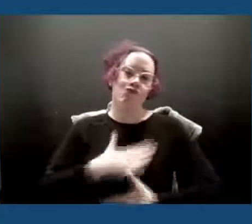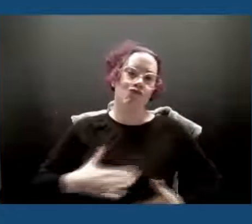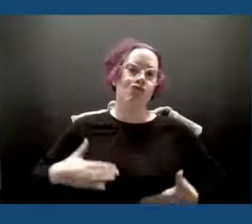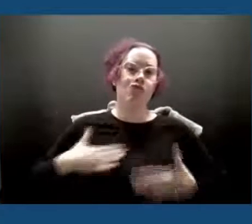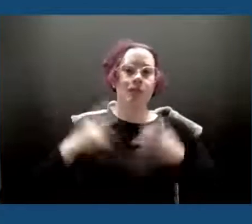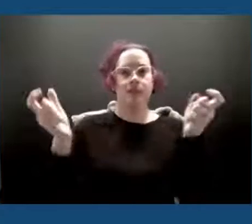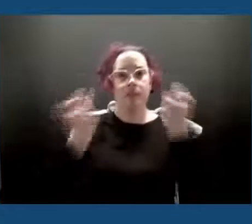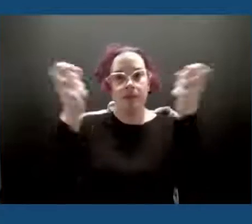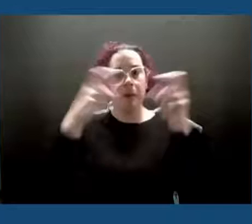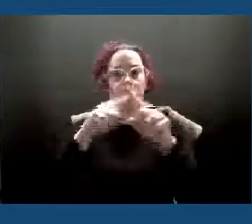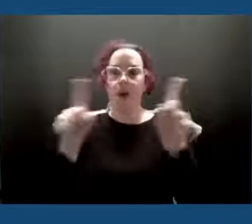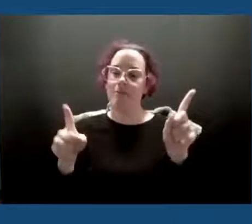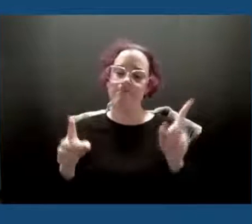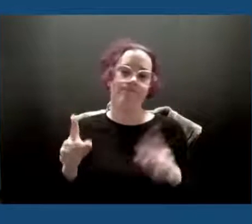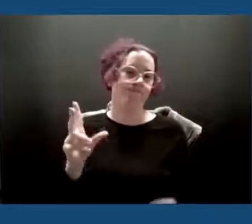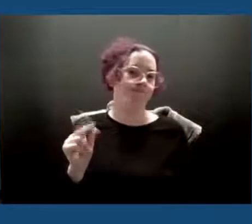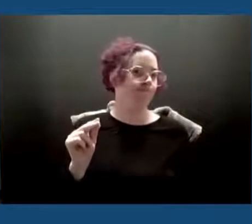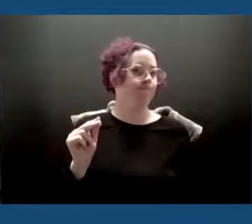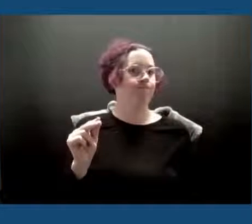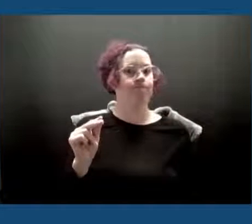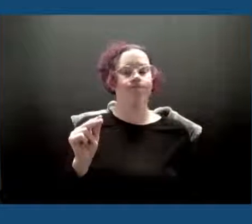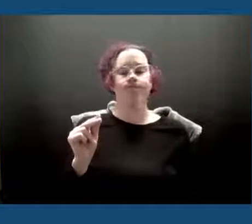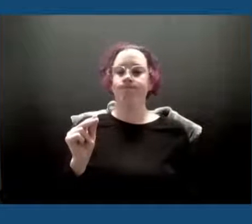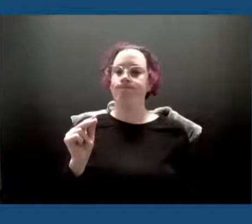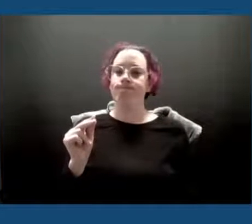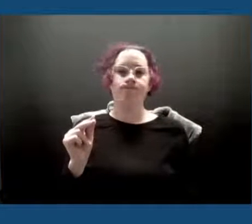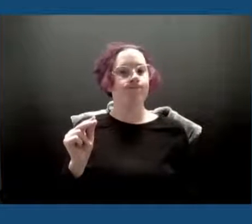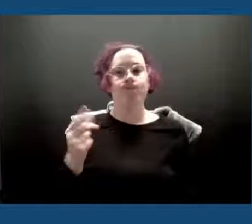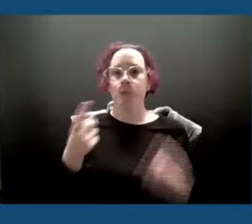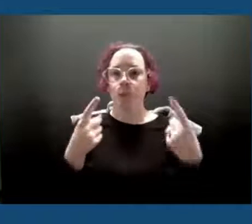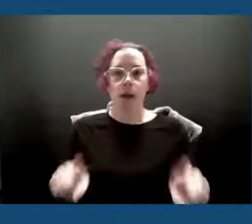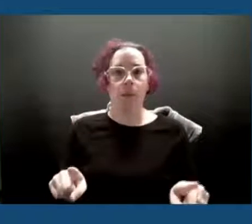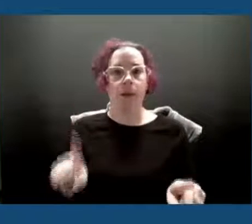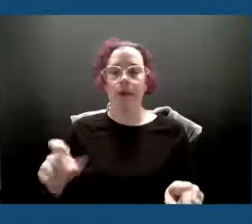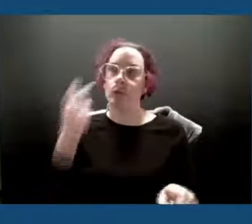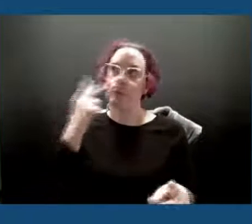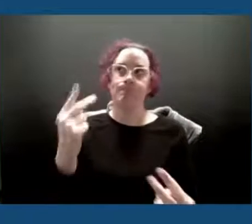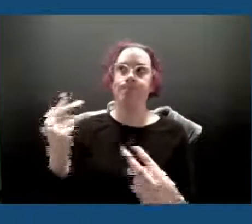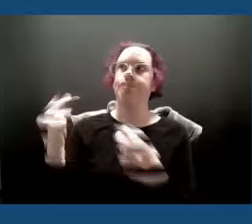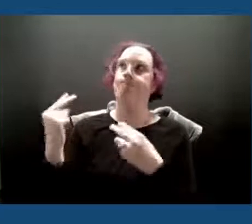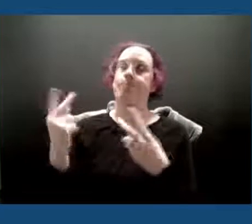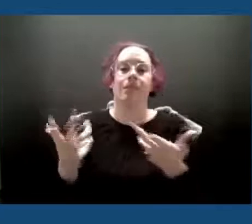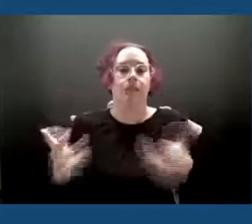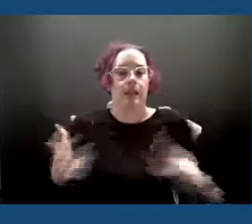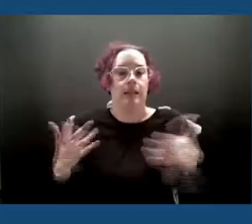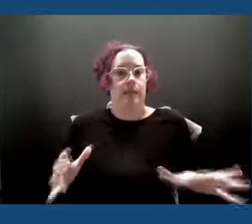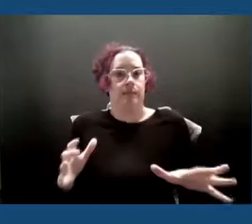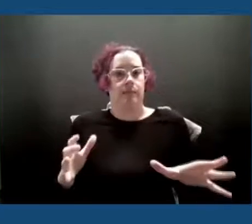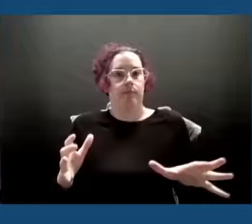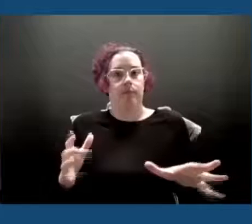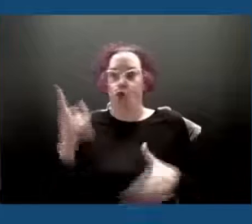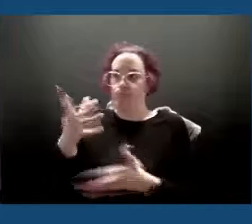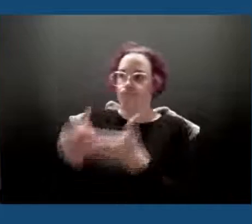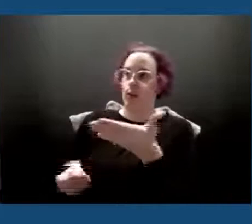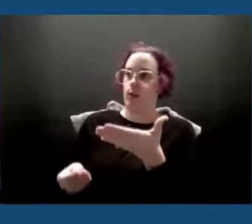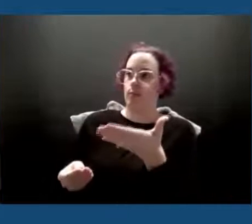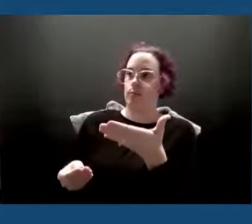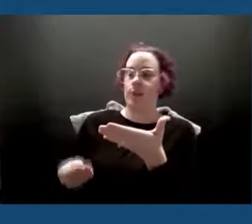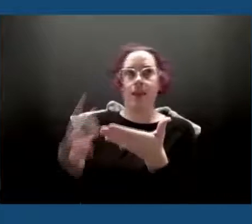But instead, they just remember her in the past tense and think about what could have been, what should have